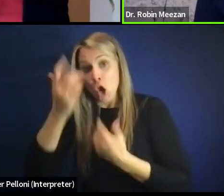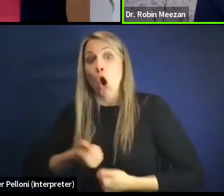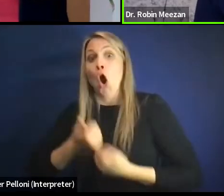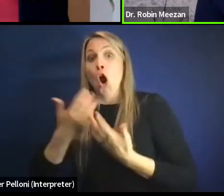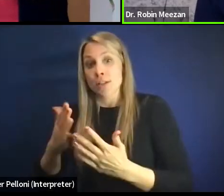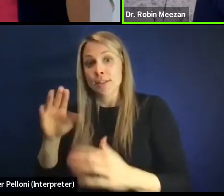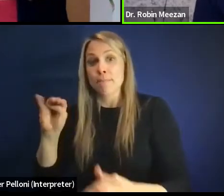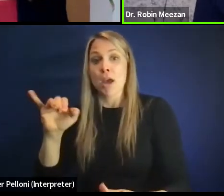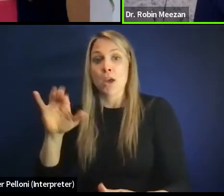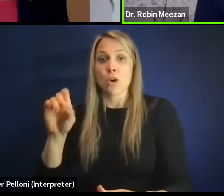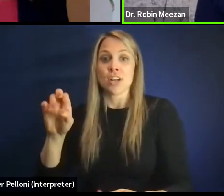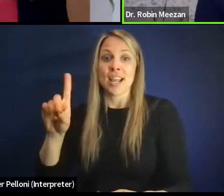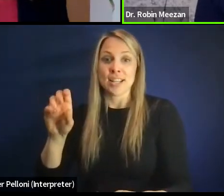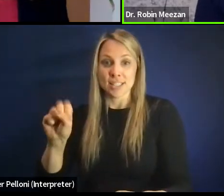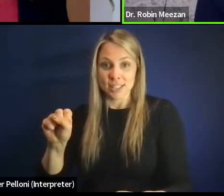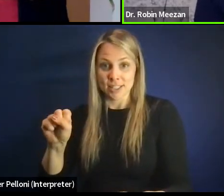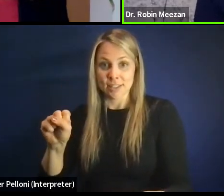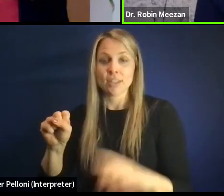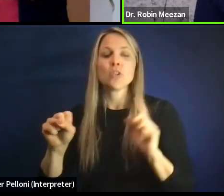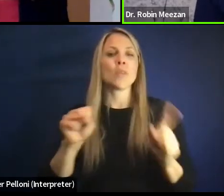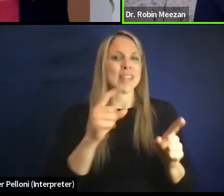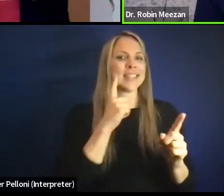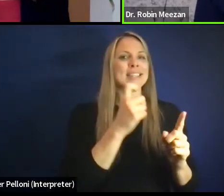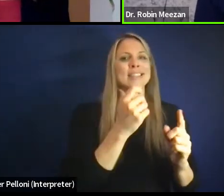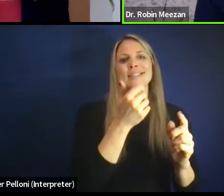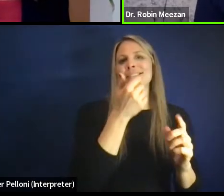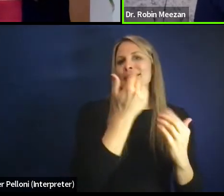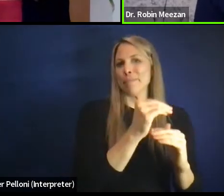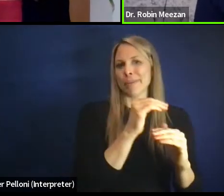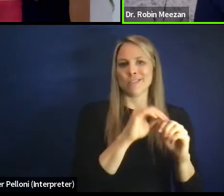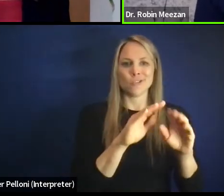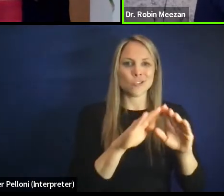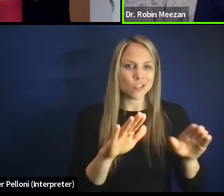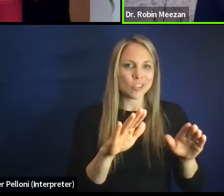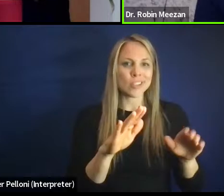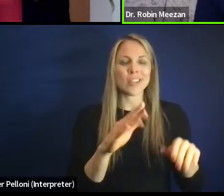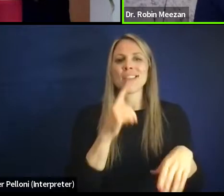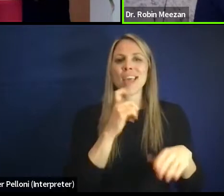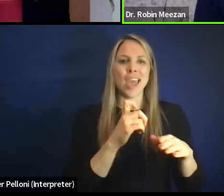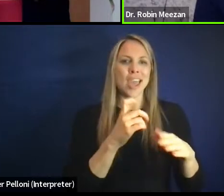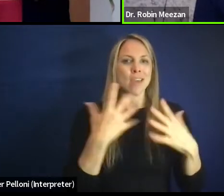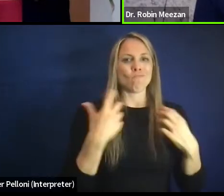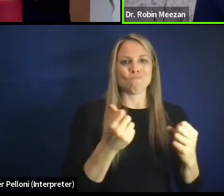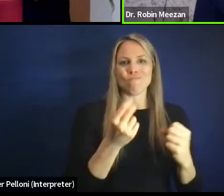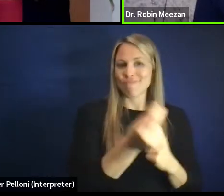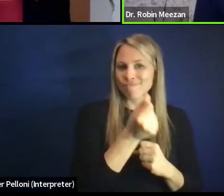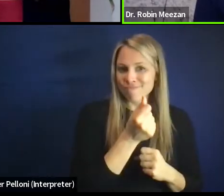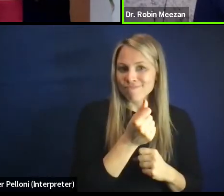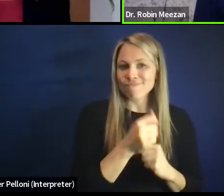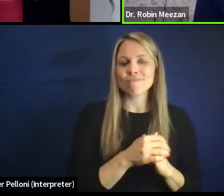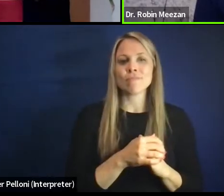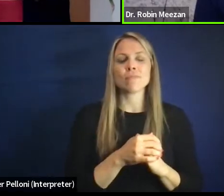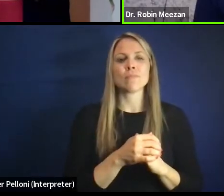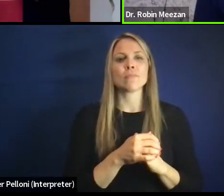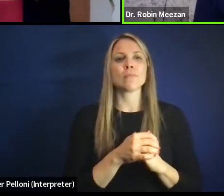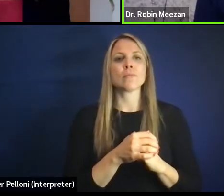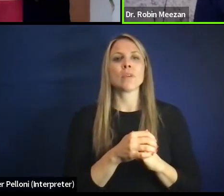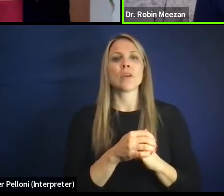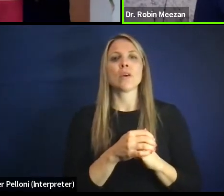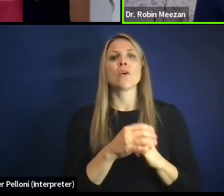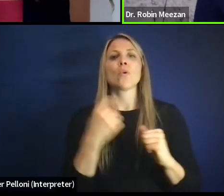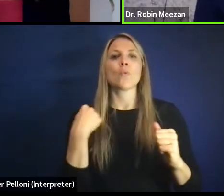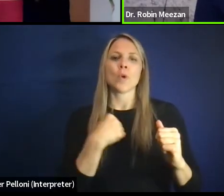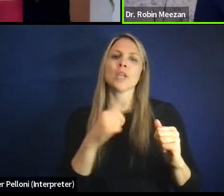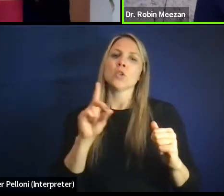which again is rare, is self-limited in children, get better quickly from it. And then we do